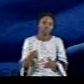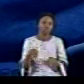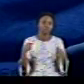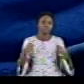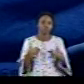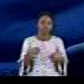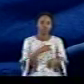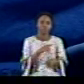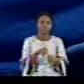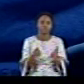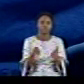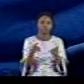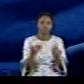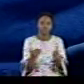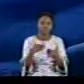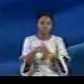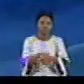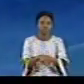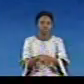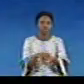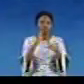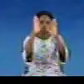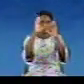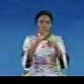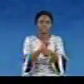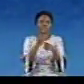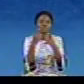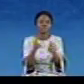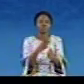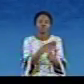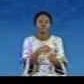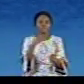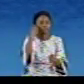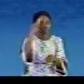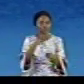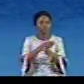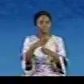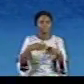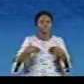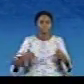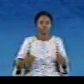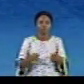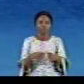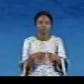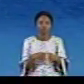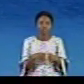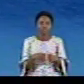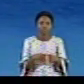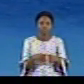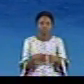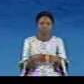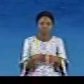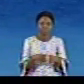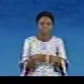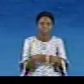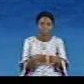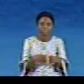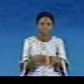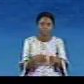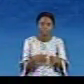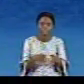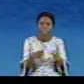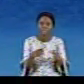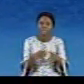healed let's hear from him george hallelujah my name is asanki bitting killer of incumbent i've come to give you the god all the